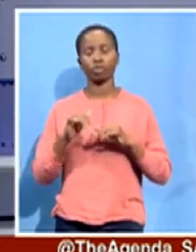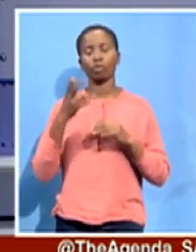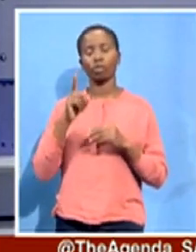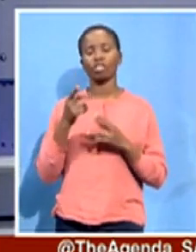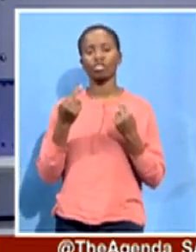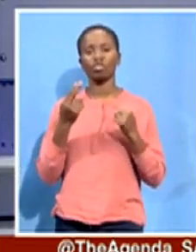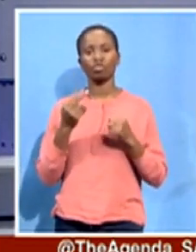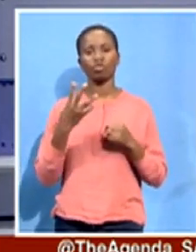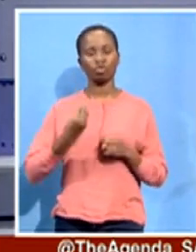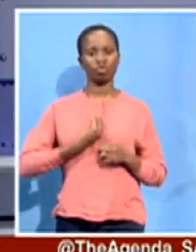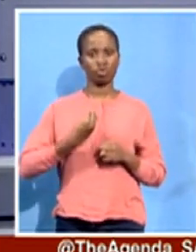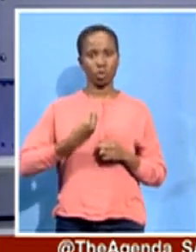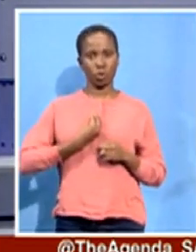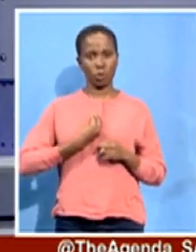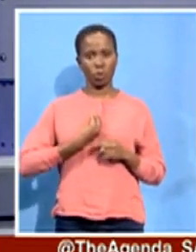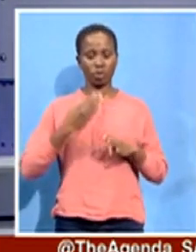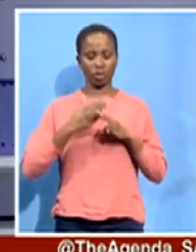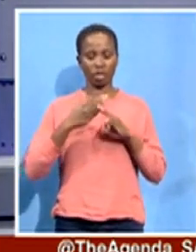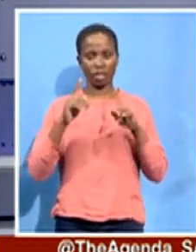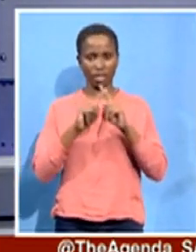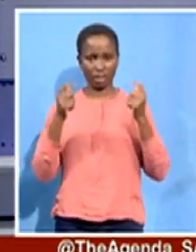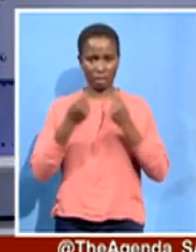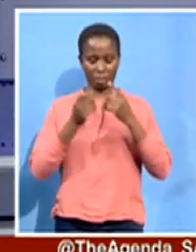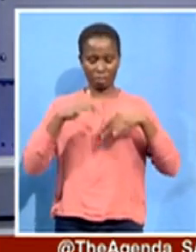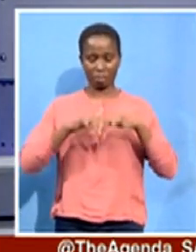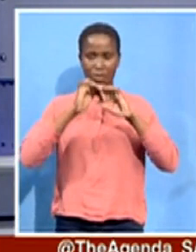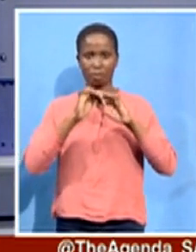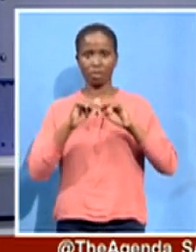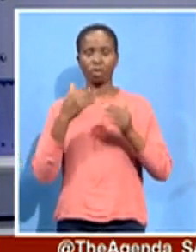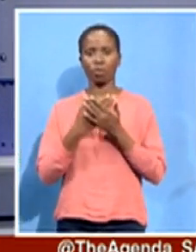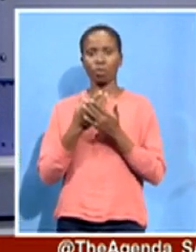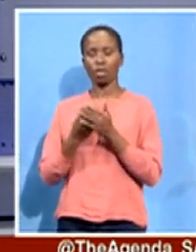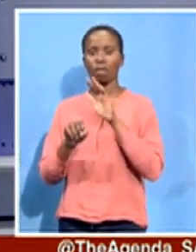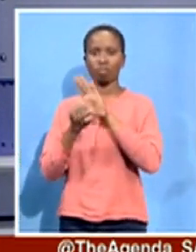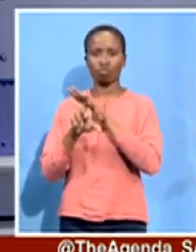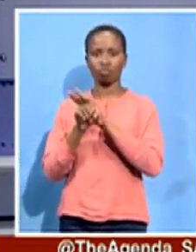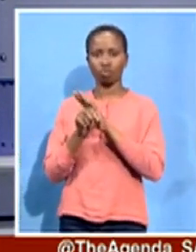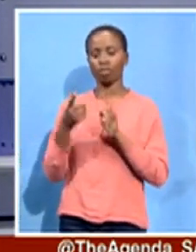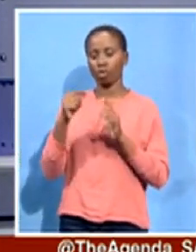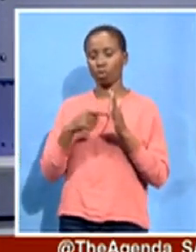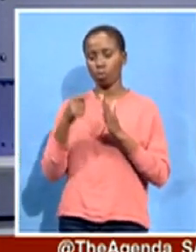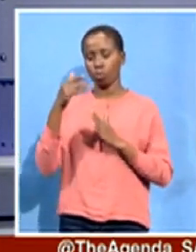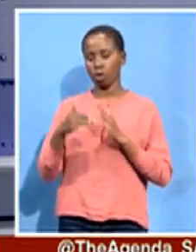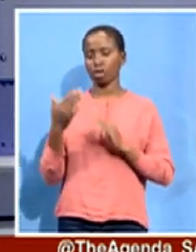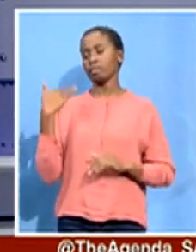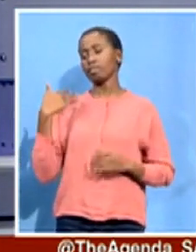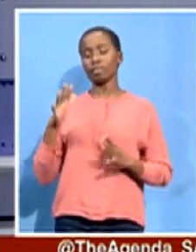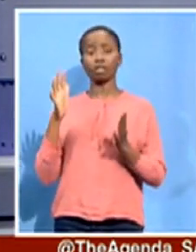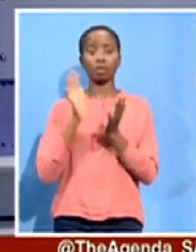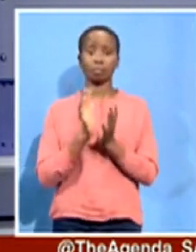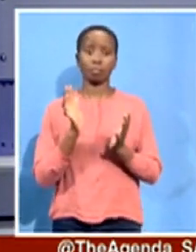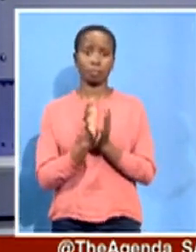will brief the media on the outcomes of its weekend meeting. One of the discussions was the disbandment of the